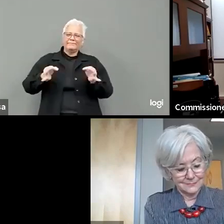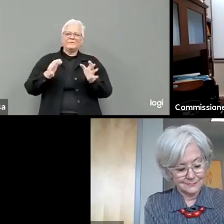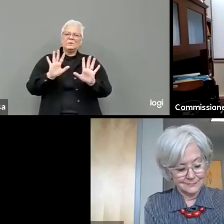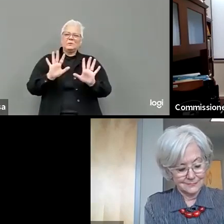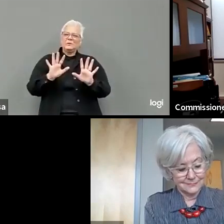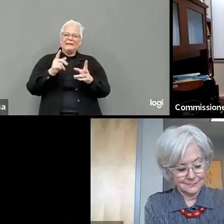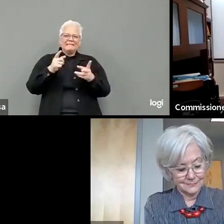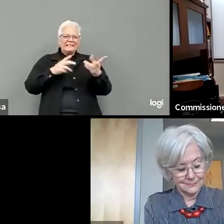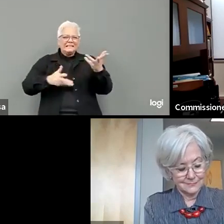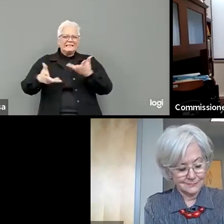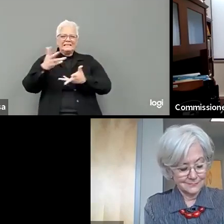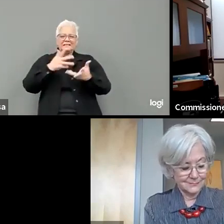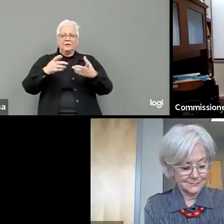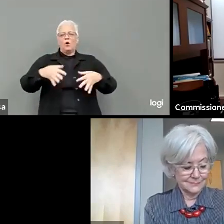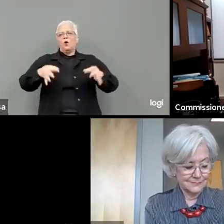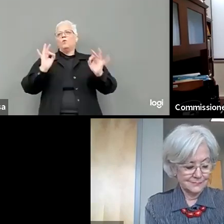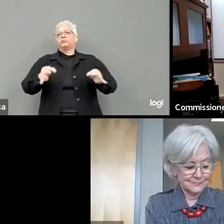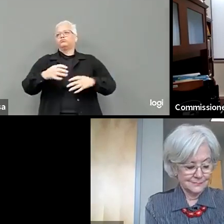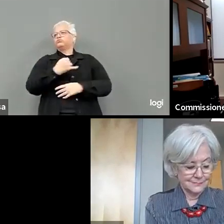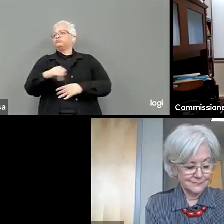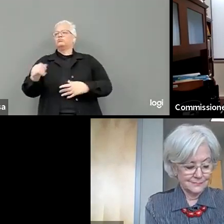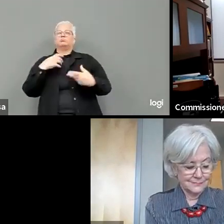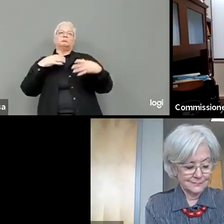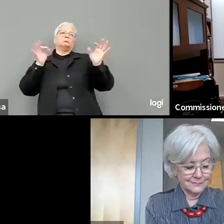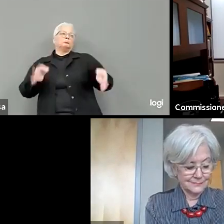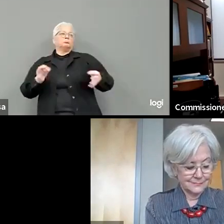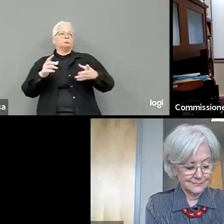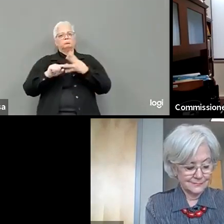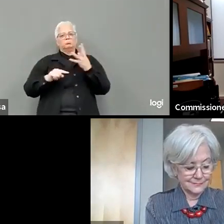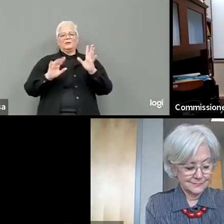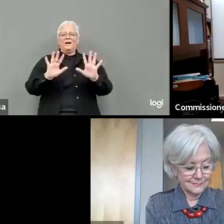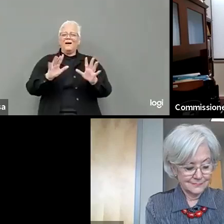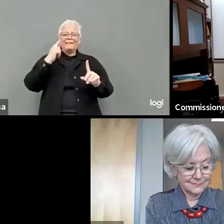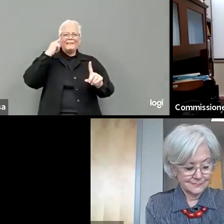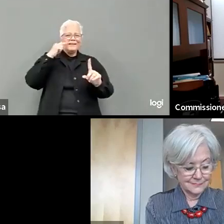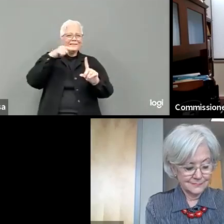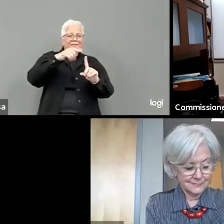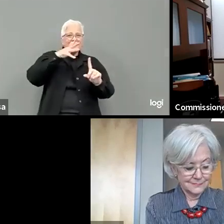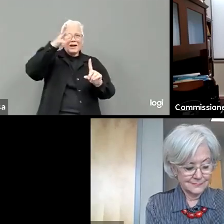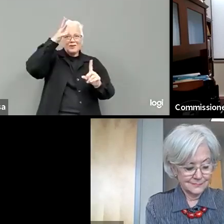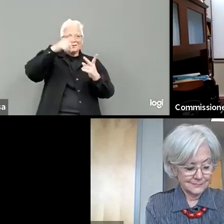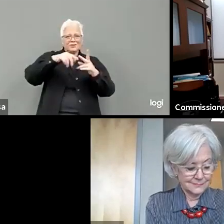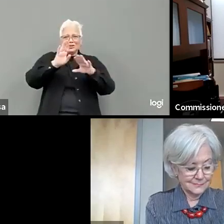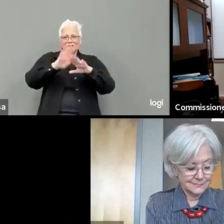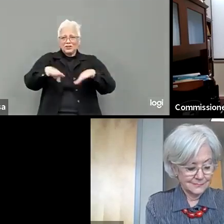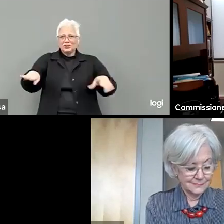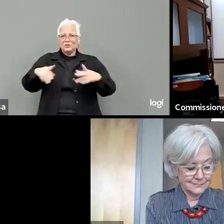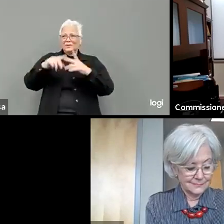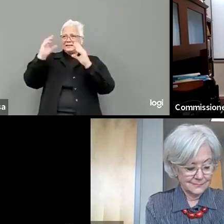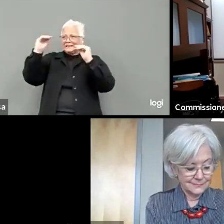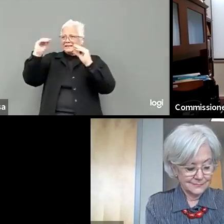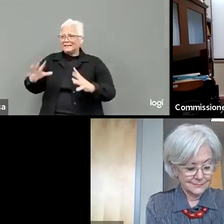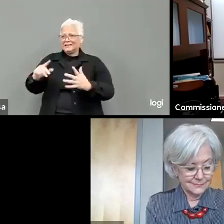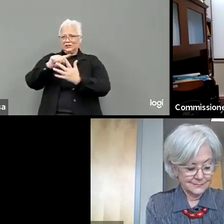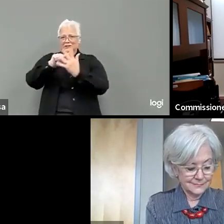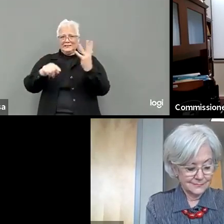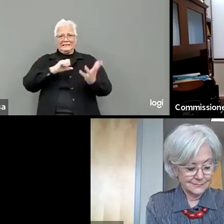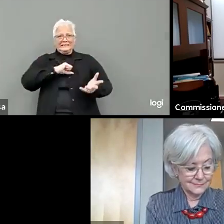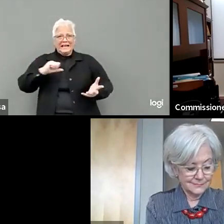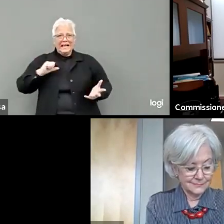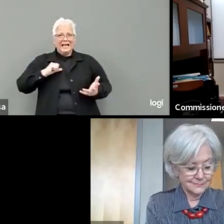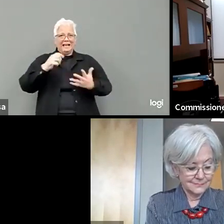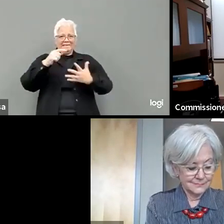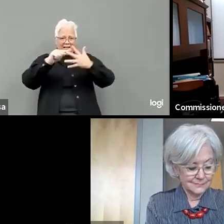But I also, again, I hear from a lot of parents with very heartfelt concerns about TPS